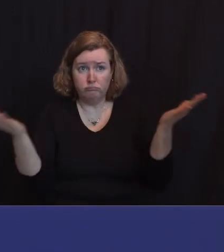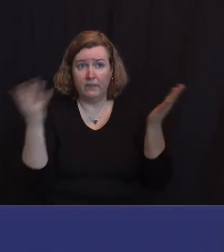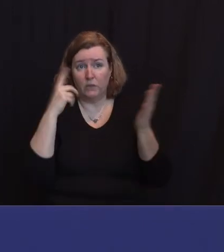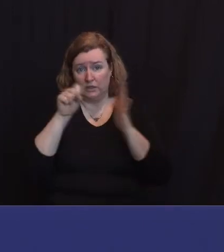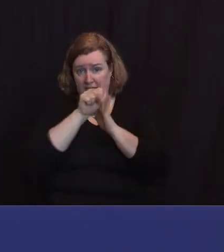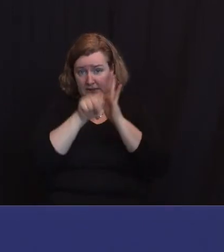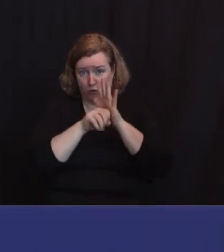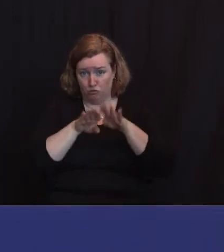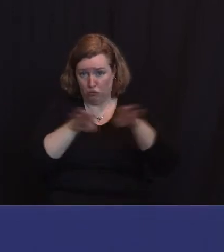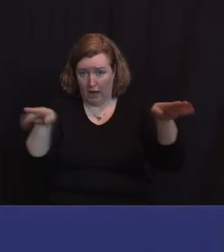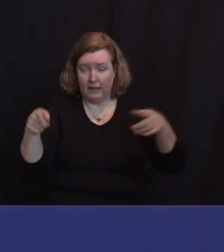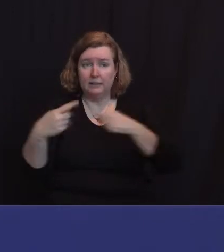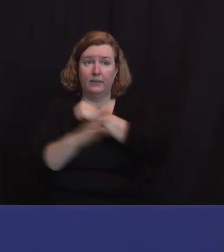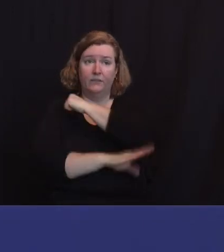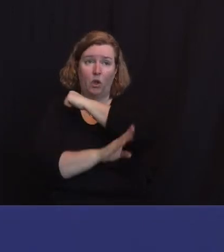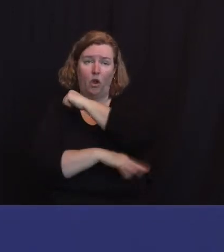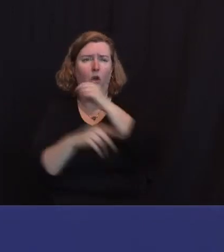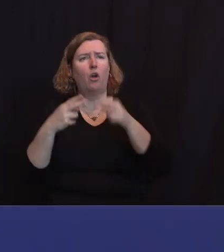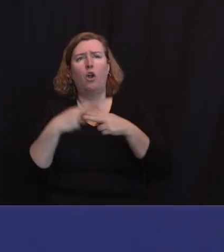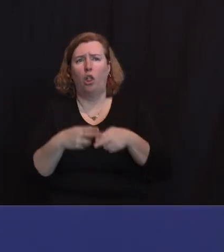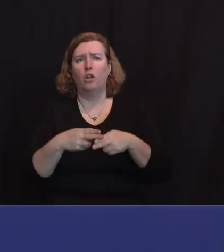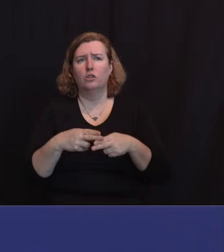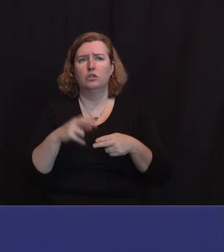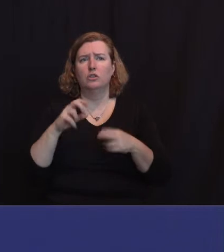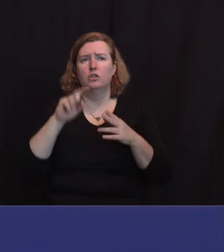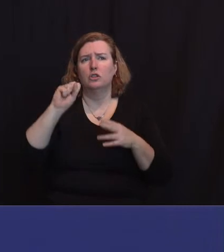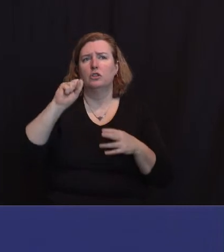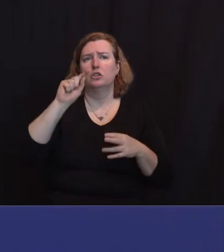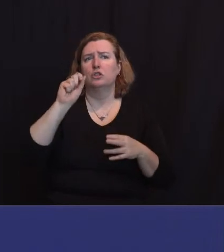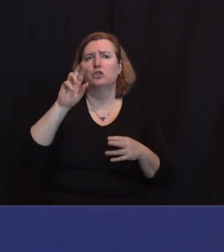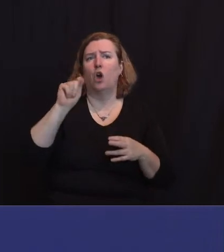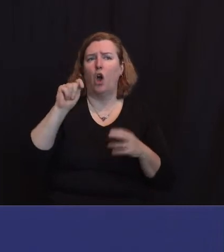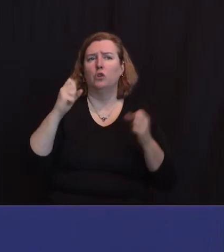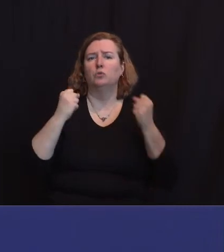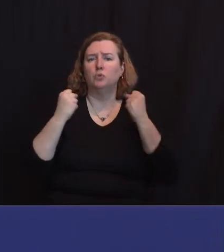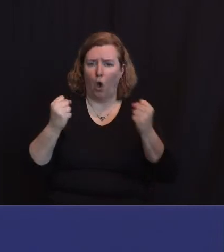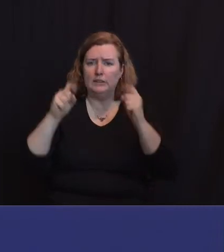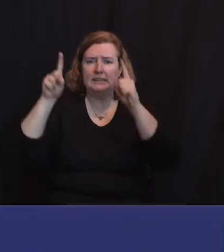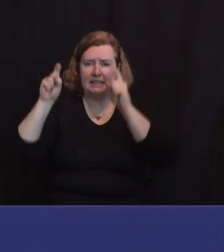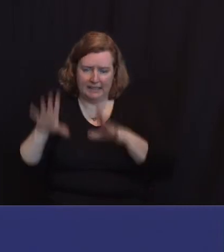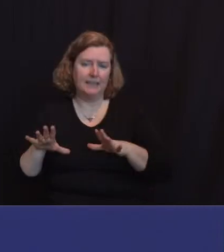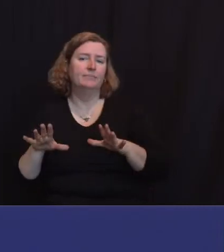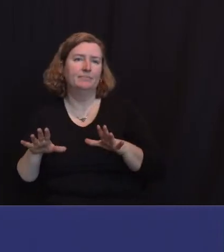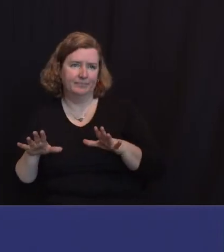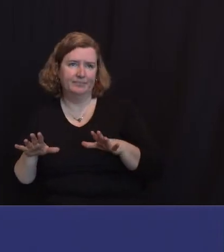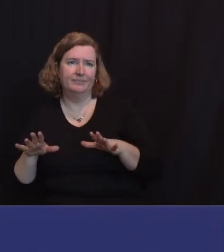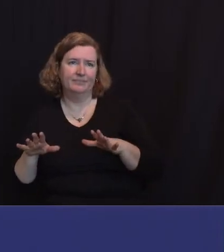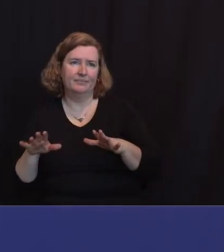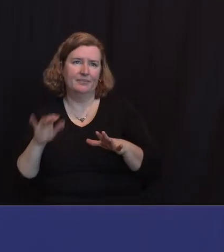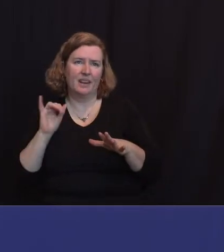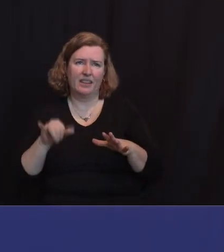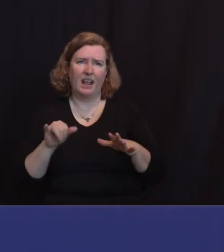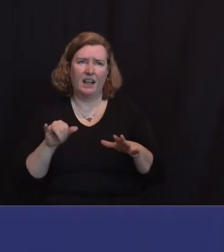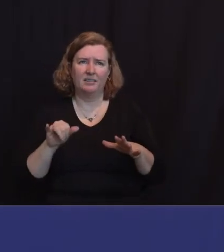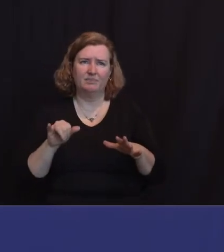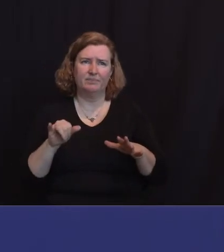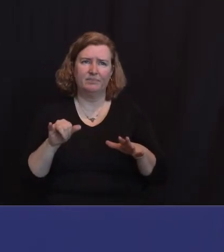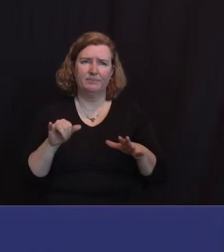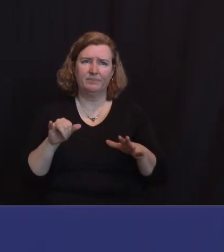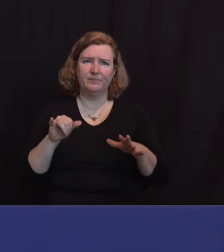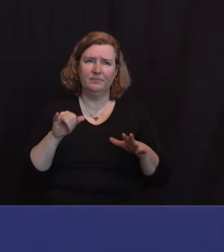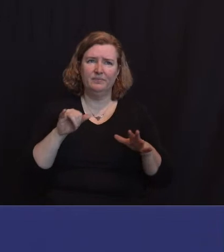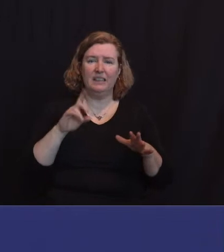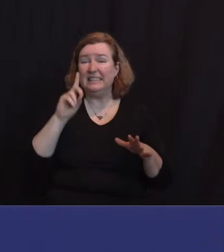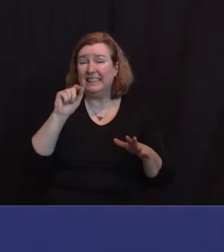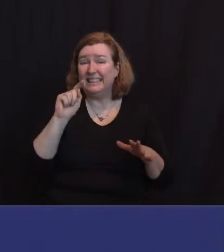fall, something called Start Strong, and use that as the data that the Biden administration, I think quite rightfully, wants to collect,